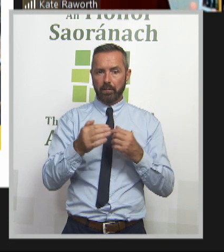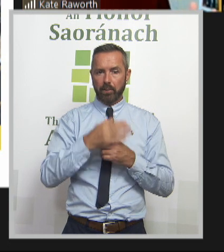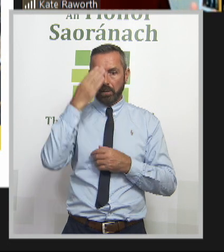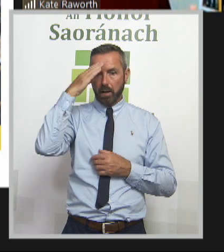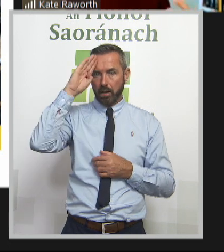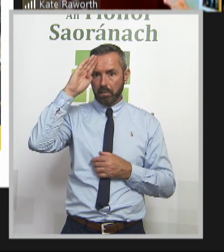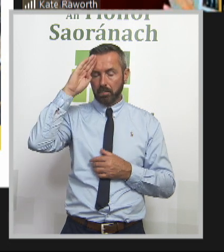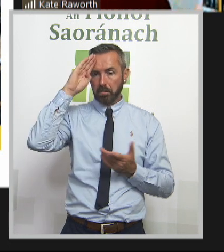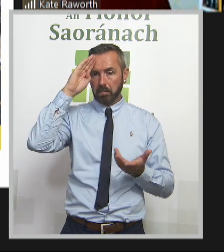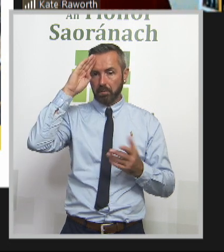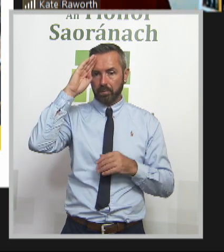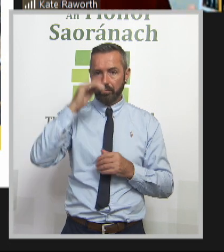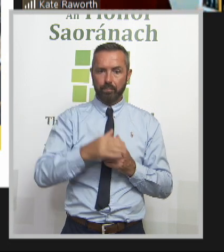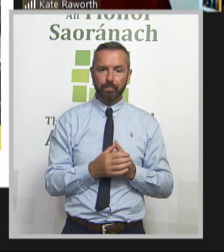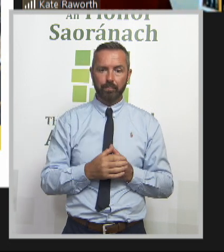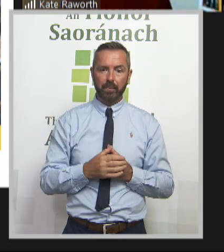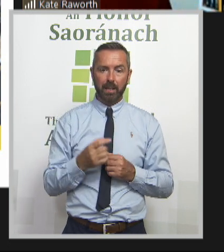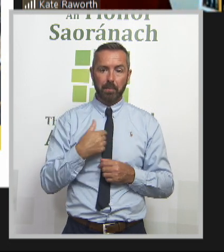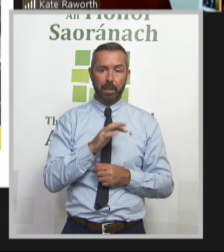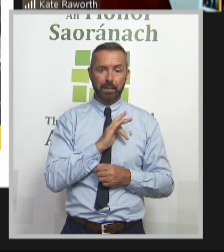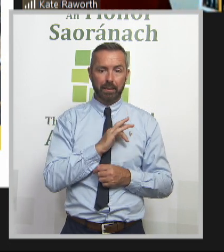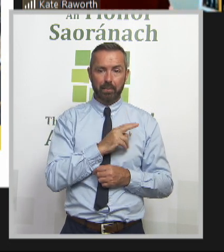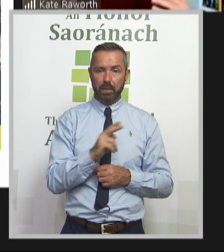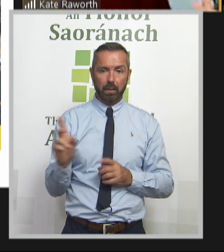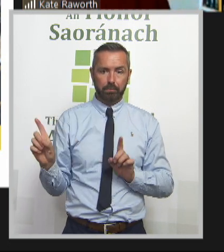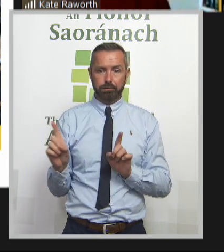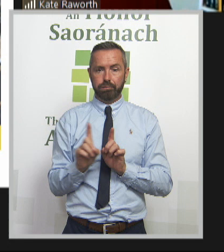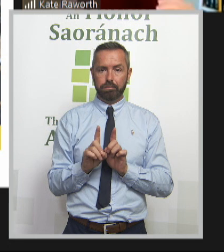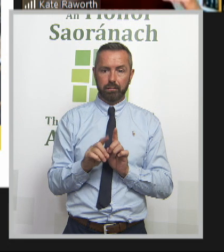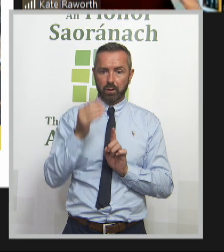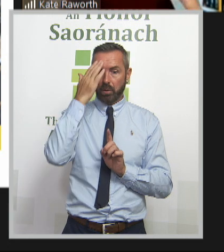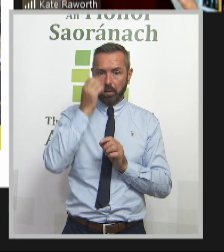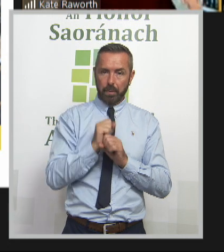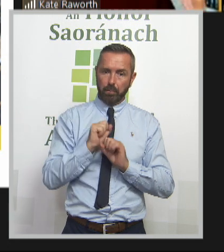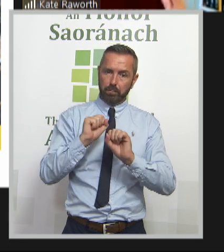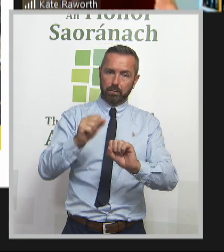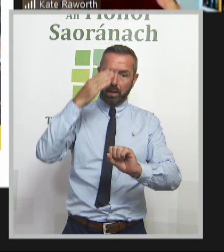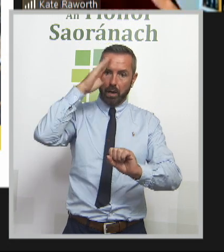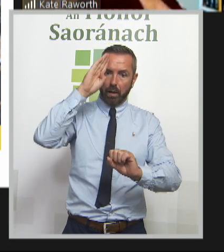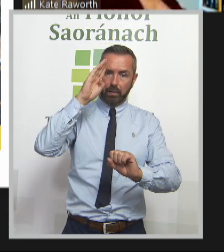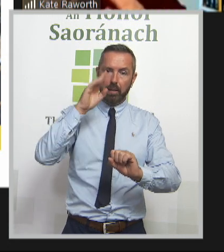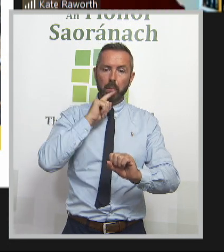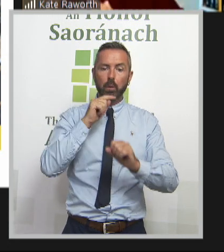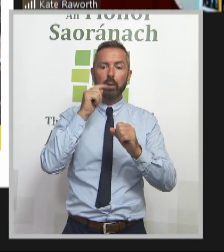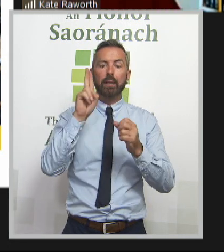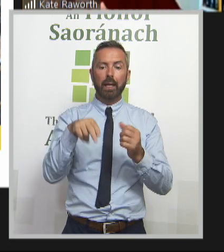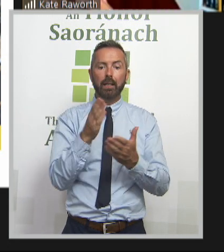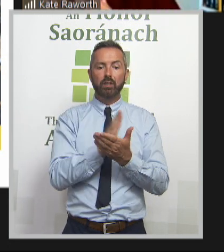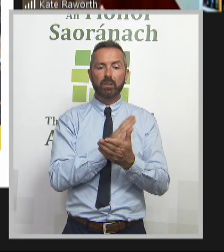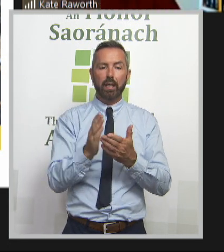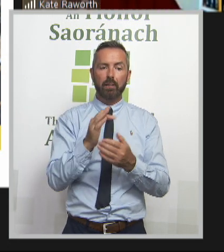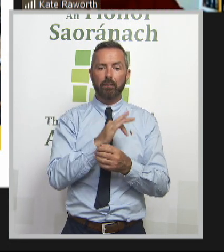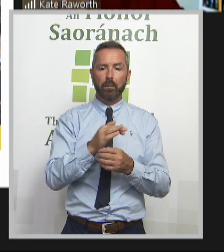say. I'm not close enough to your context to know. But what I do want to share is these frameworks of thinking, how do we move from